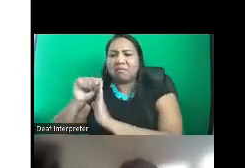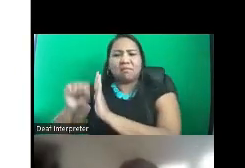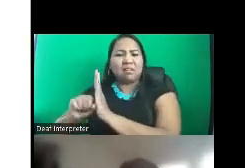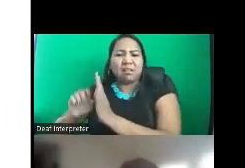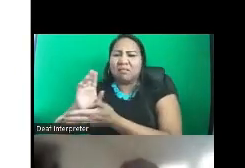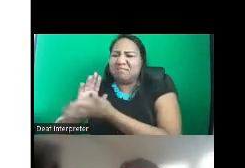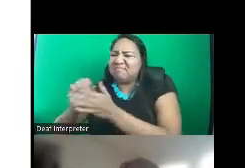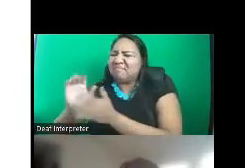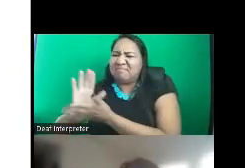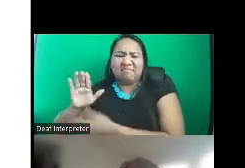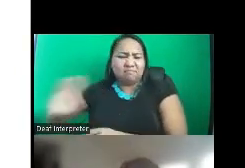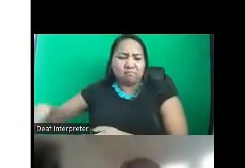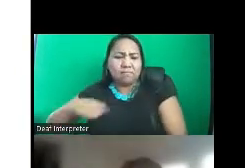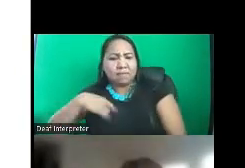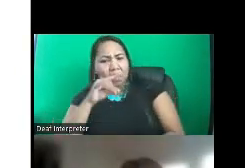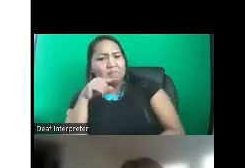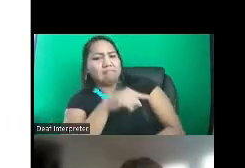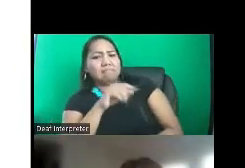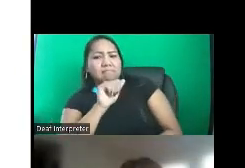healthcare